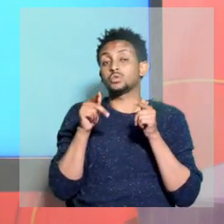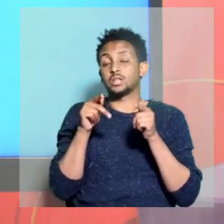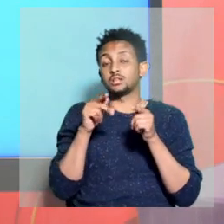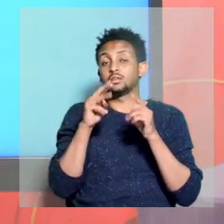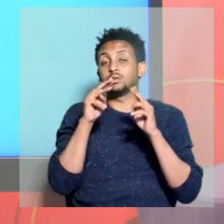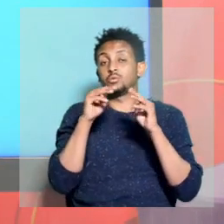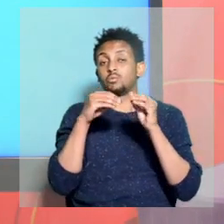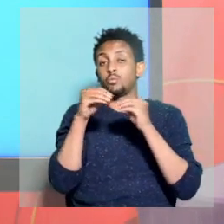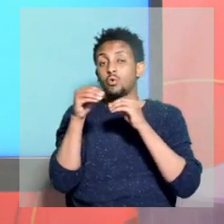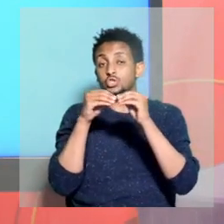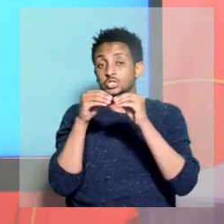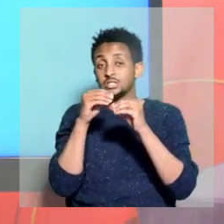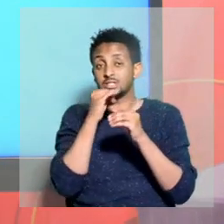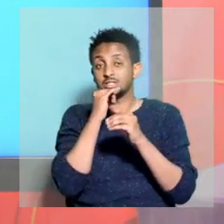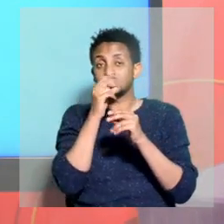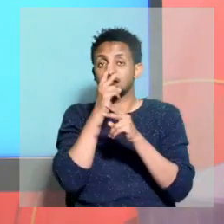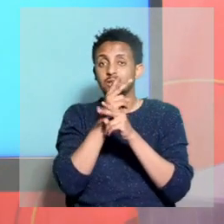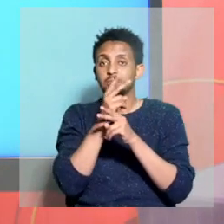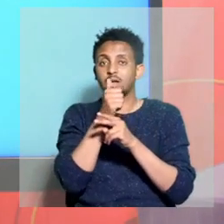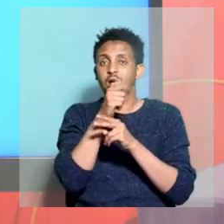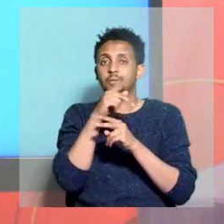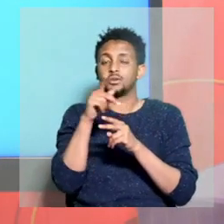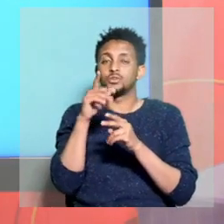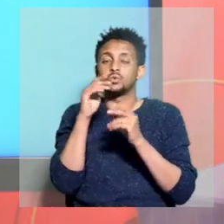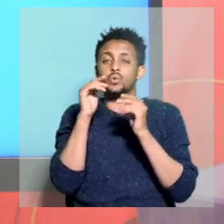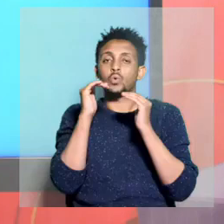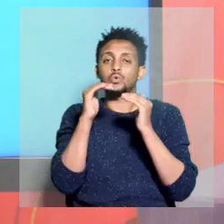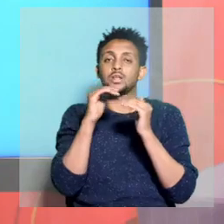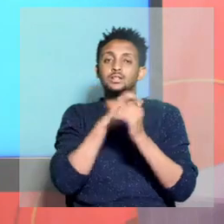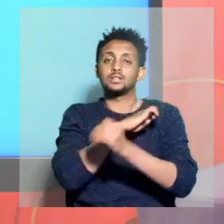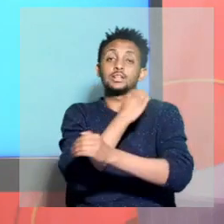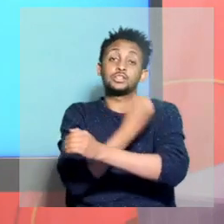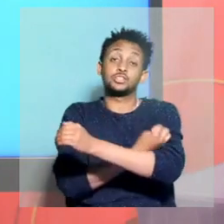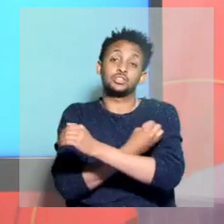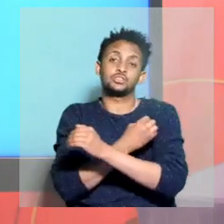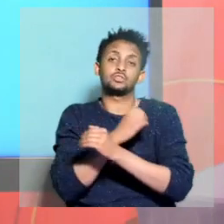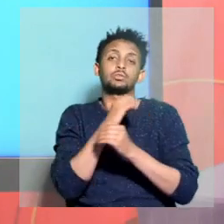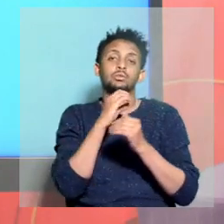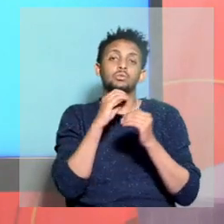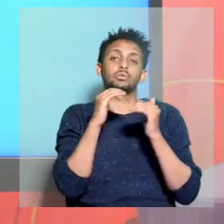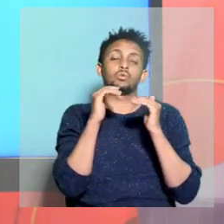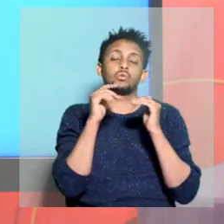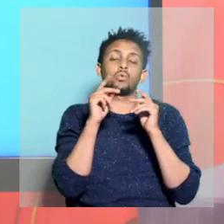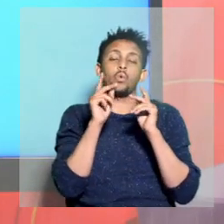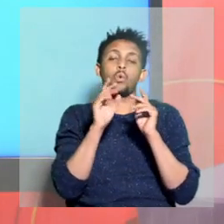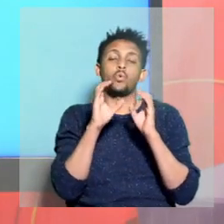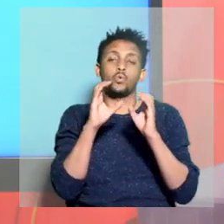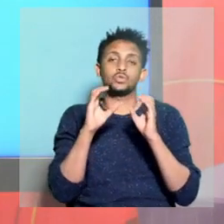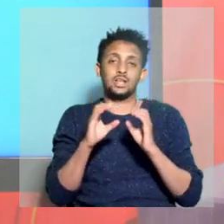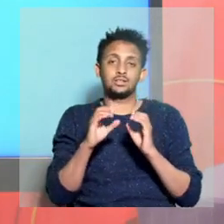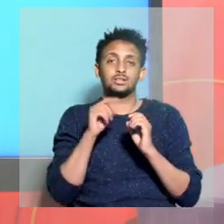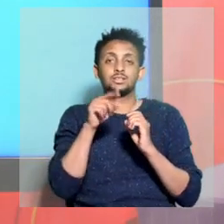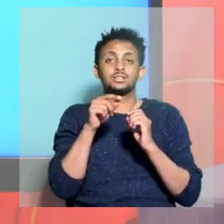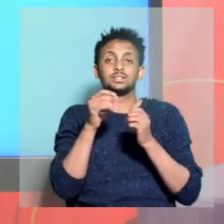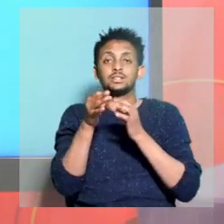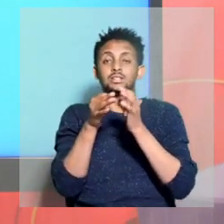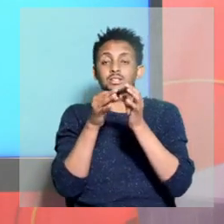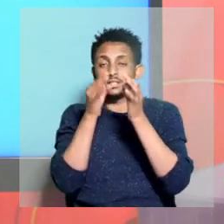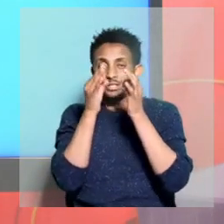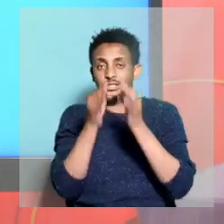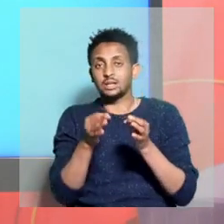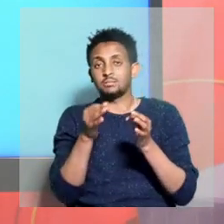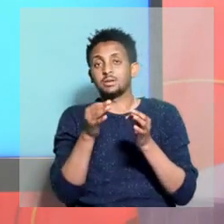motion is oscillatory motion, keeping the amplitude constant, the energy constant. And it's possible to determine the velocity